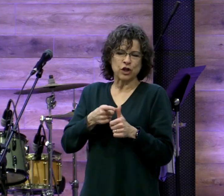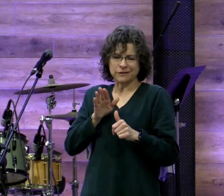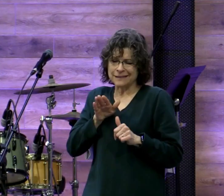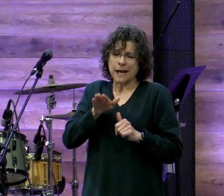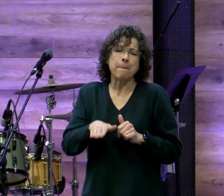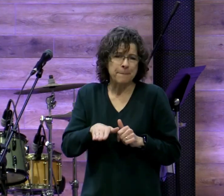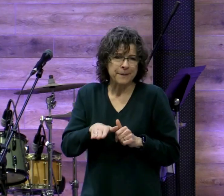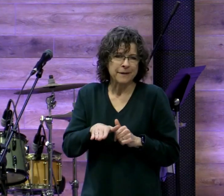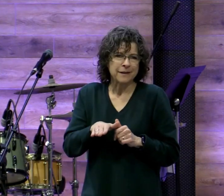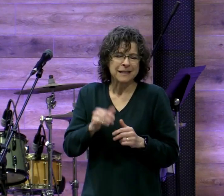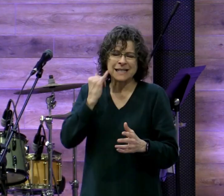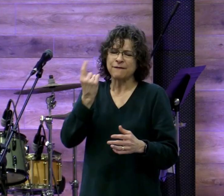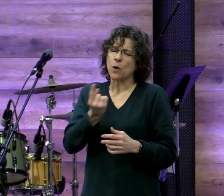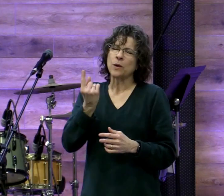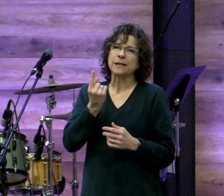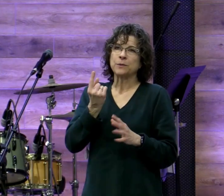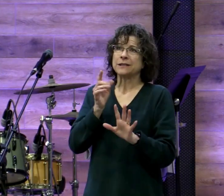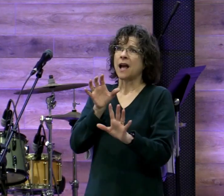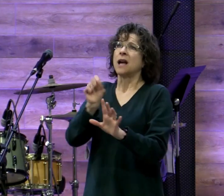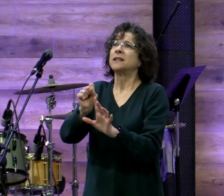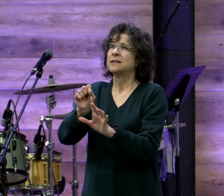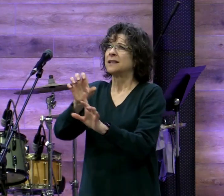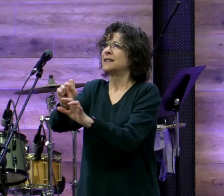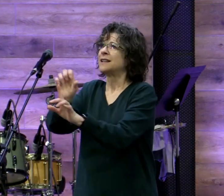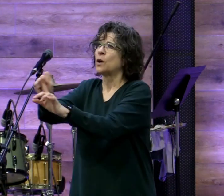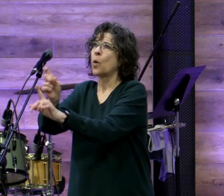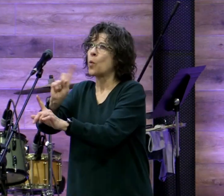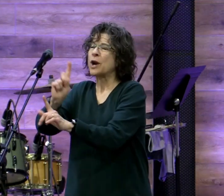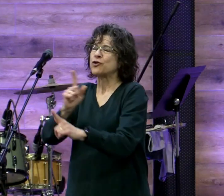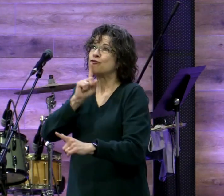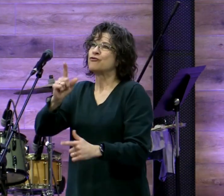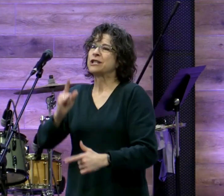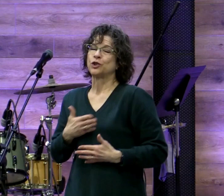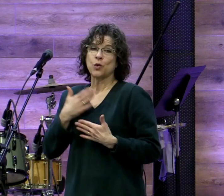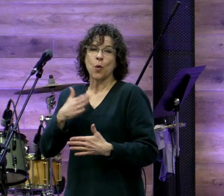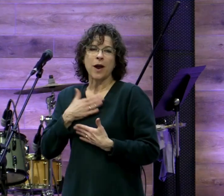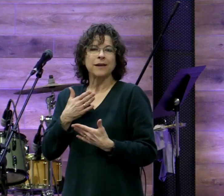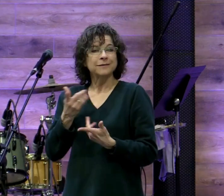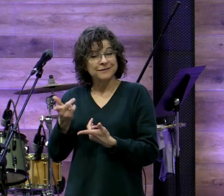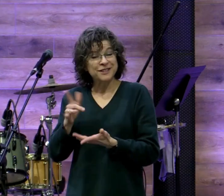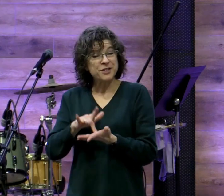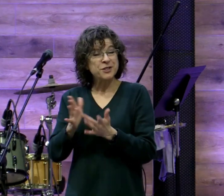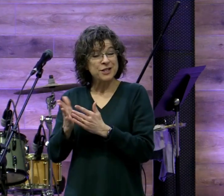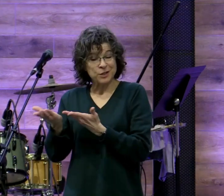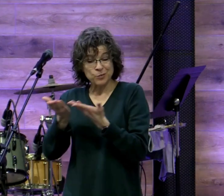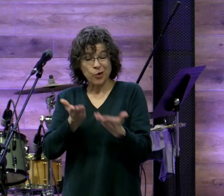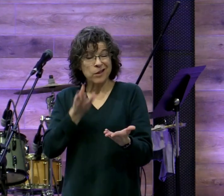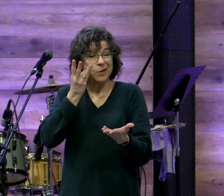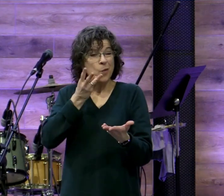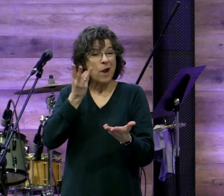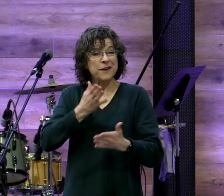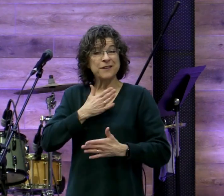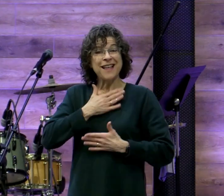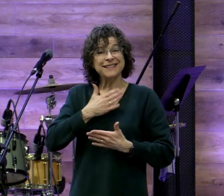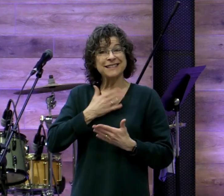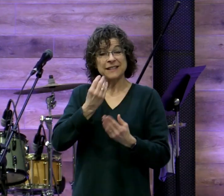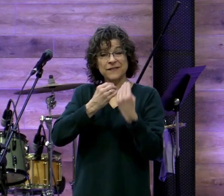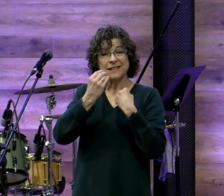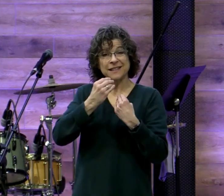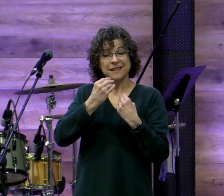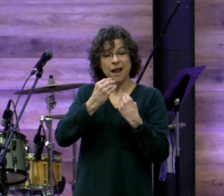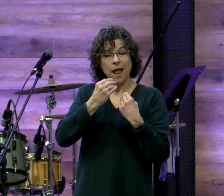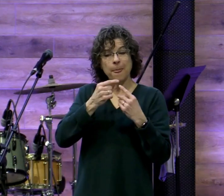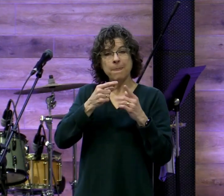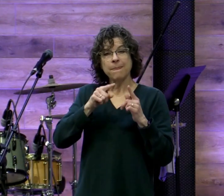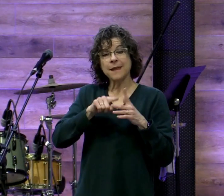so fleeting and sporadic, Jesus now brings the wine of gladness and feasting that points ahead to the party that